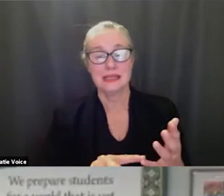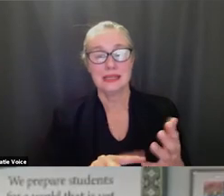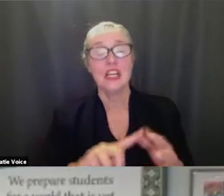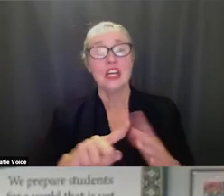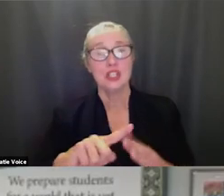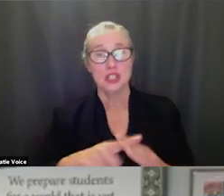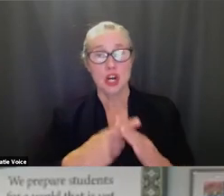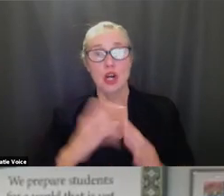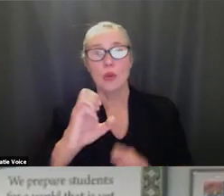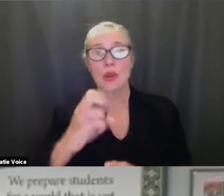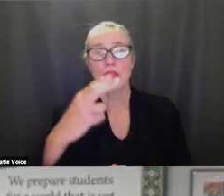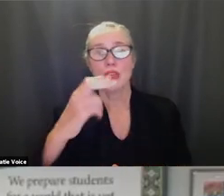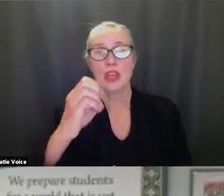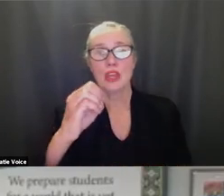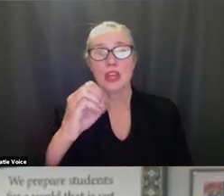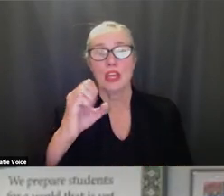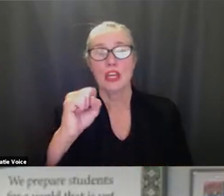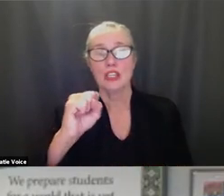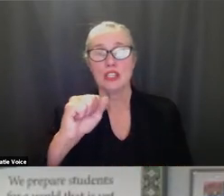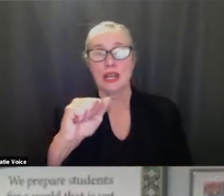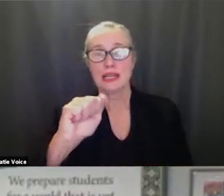with chelsea mum